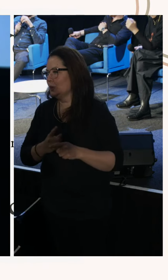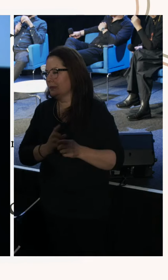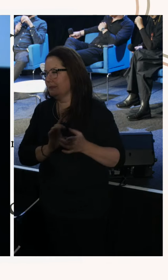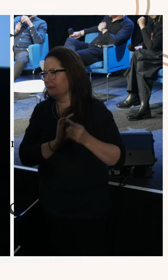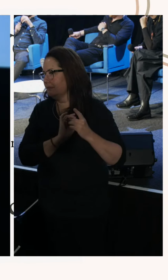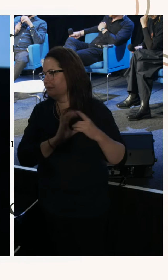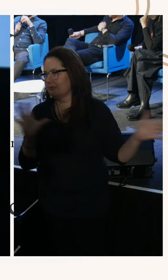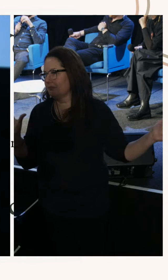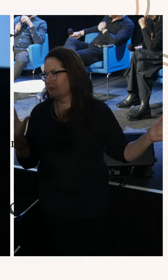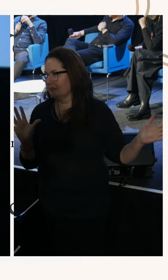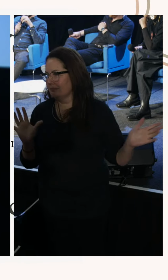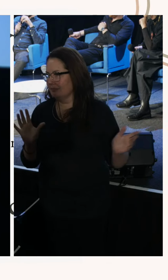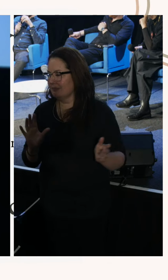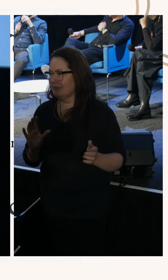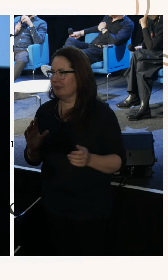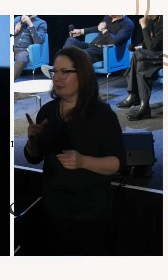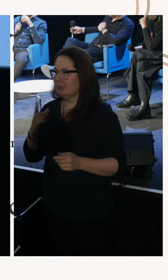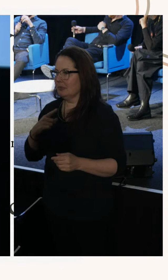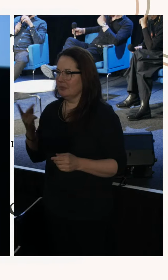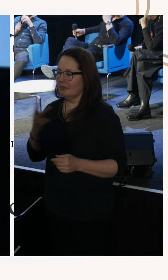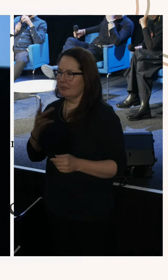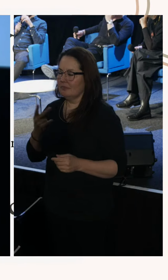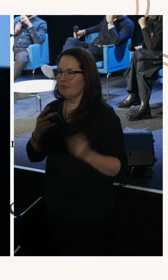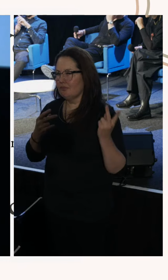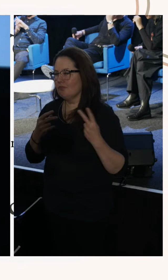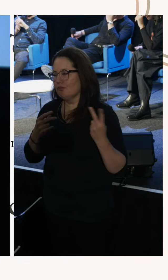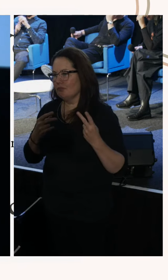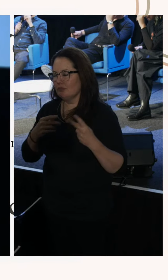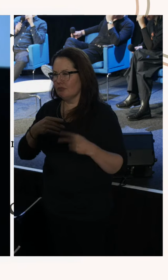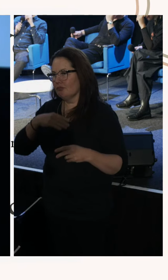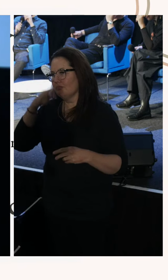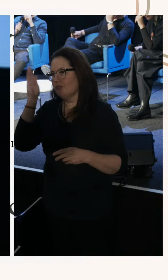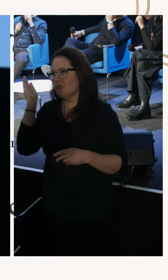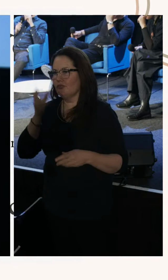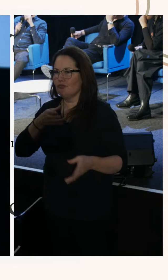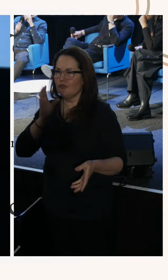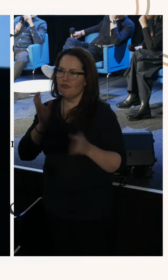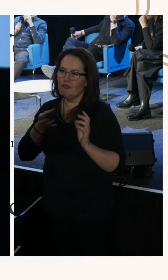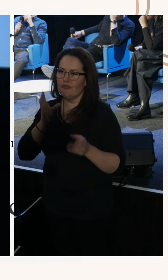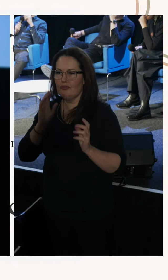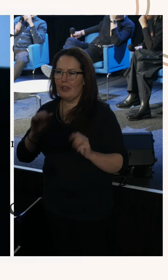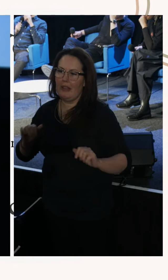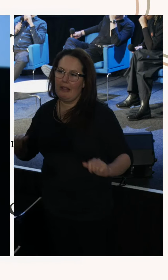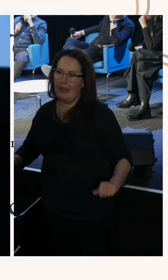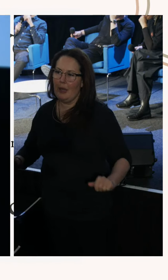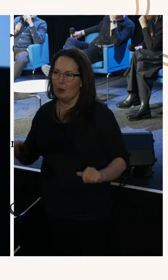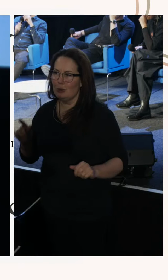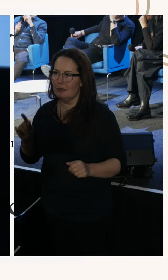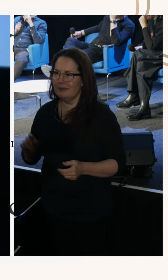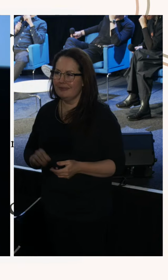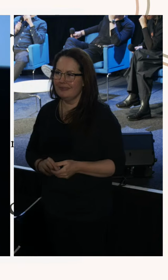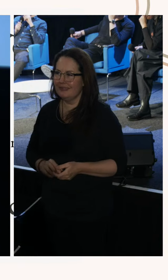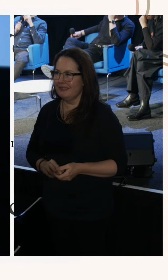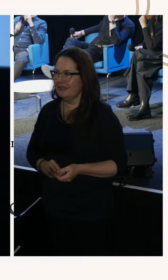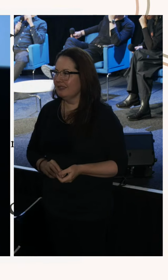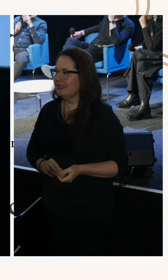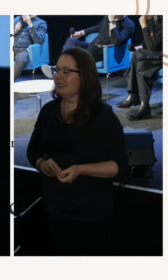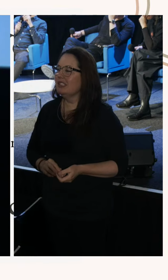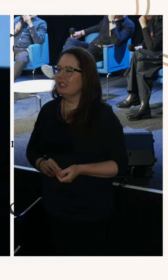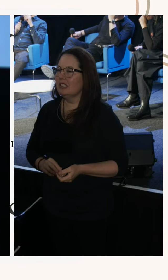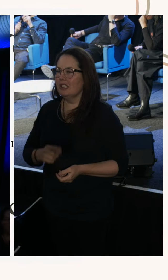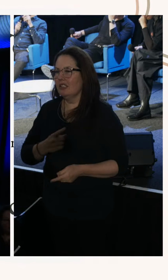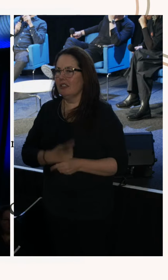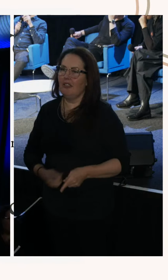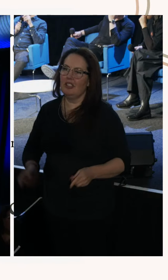We were getting pissed at Lounge, if you recall, and he was